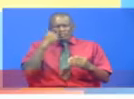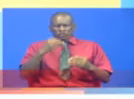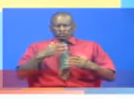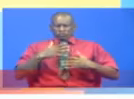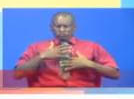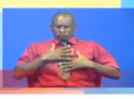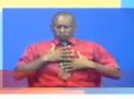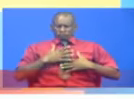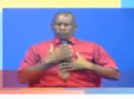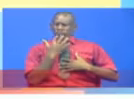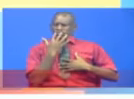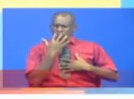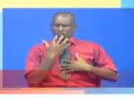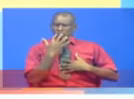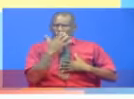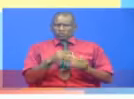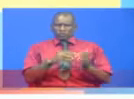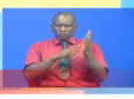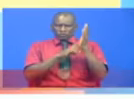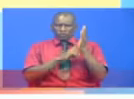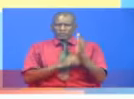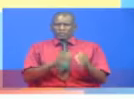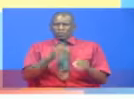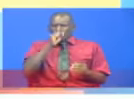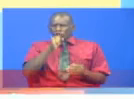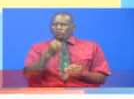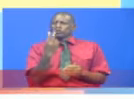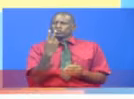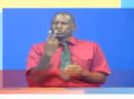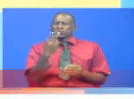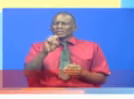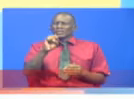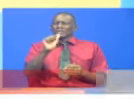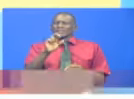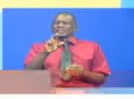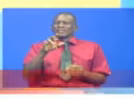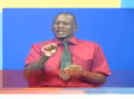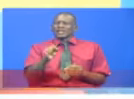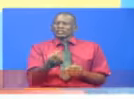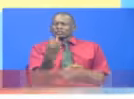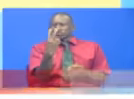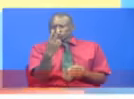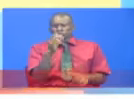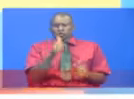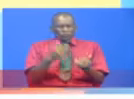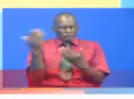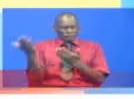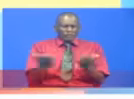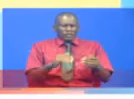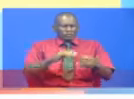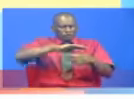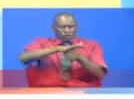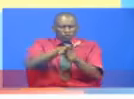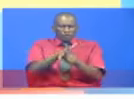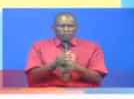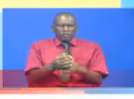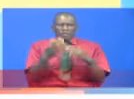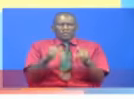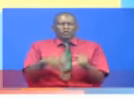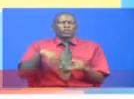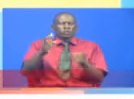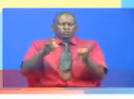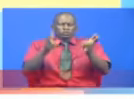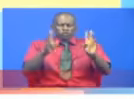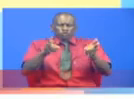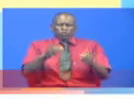such as the SARS-CoV-2 virus that causes COVID-19. The most common form